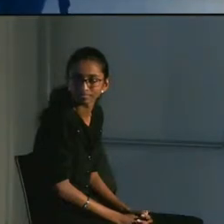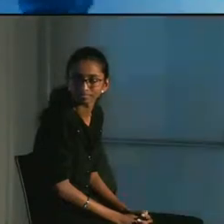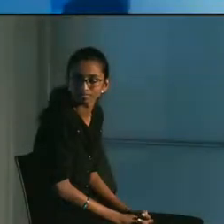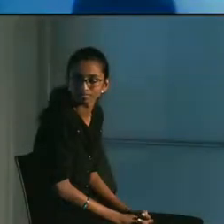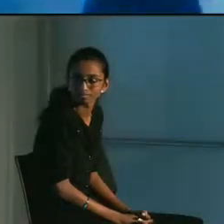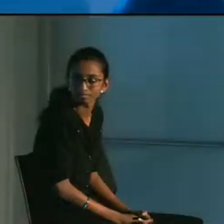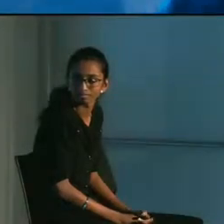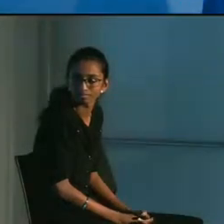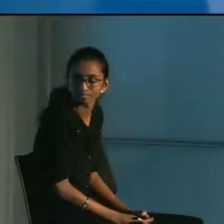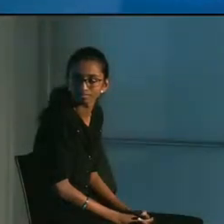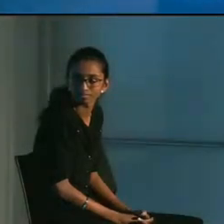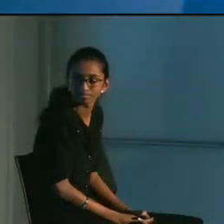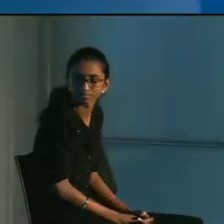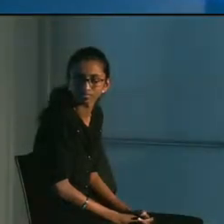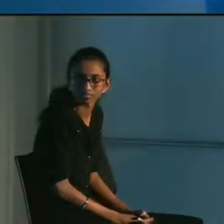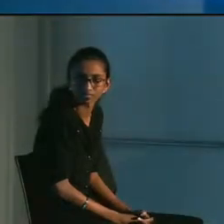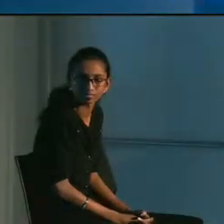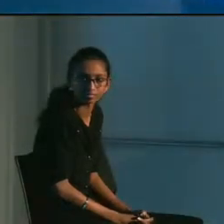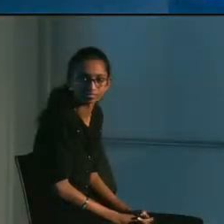Thanks, Ekta. That was,